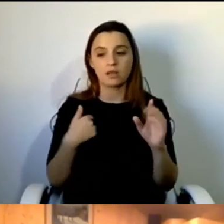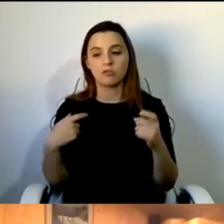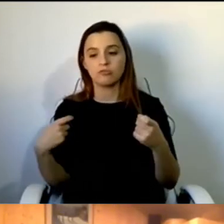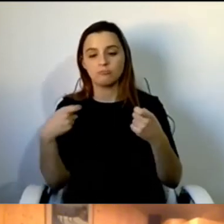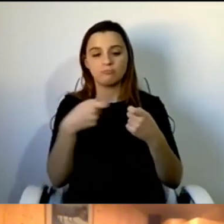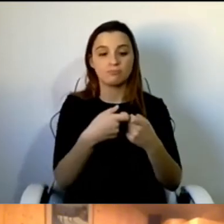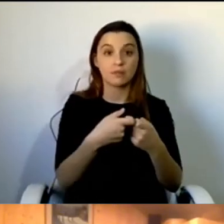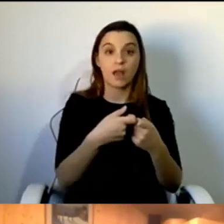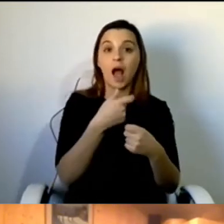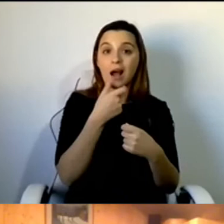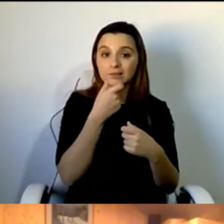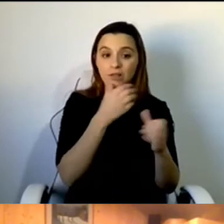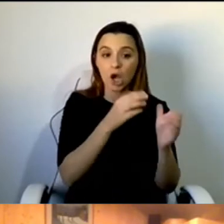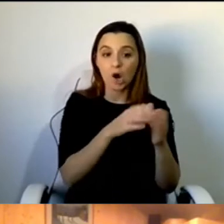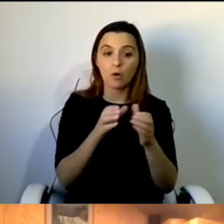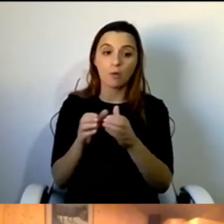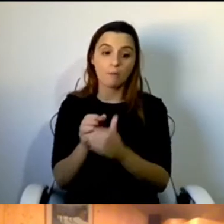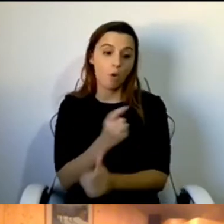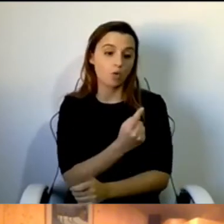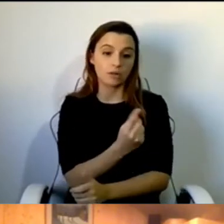first categories is purely medically